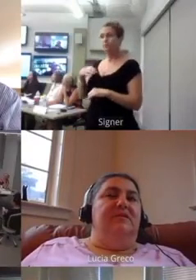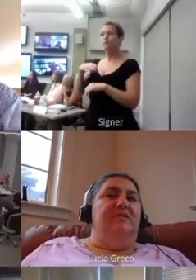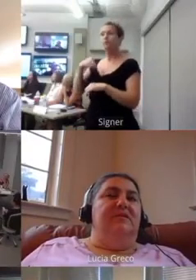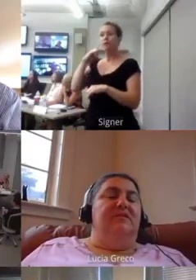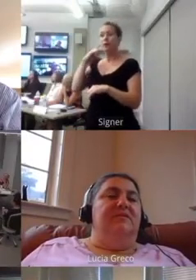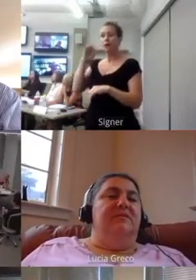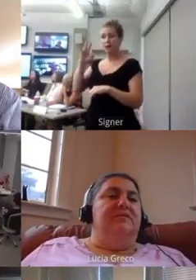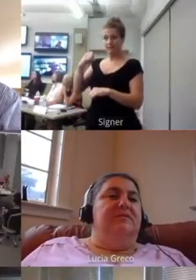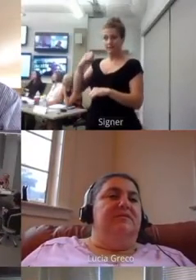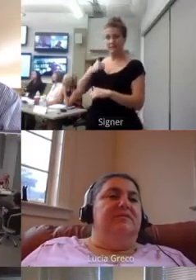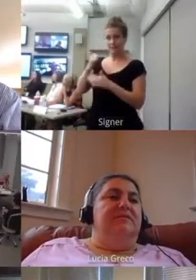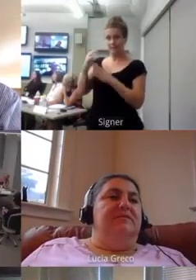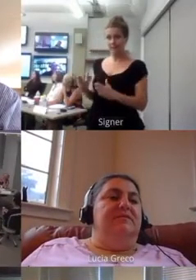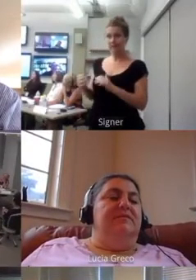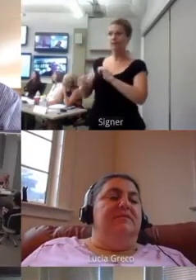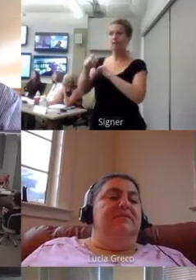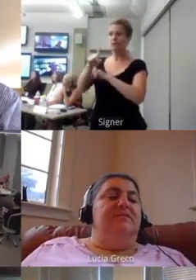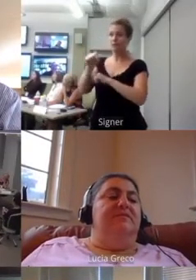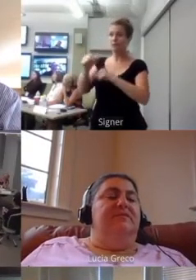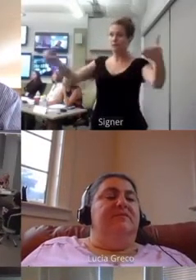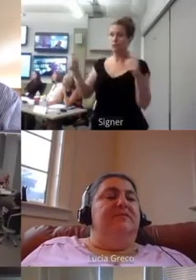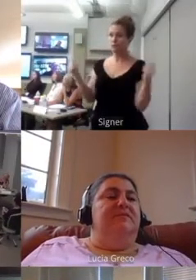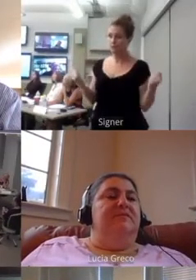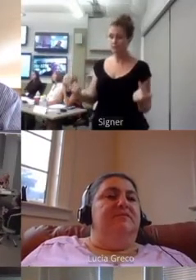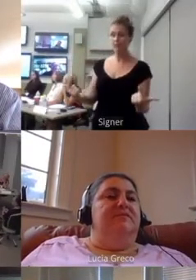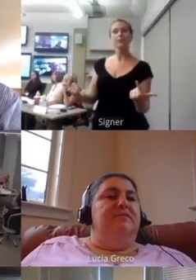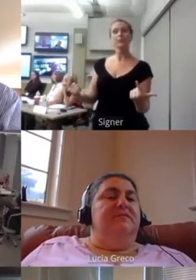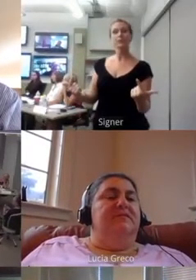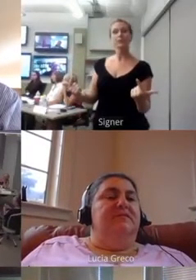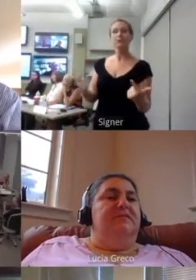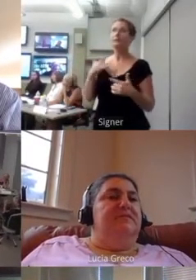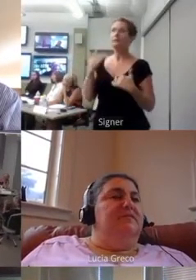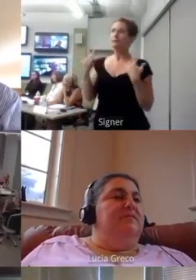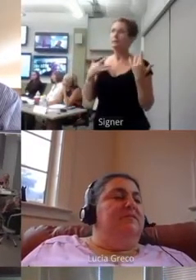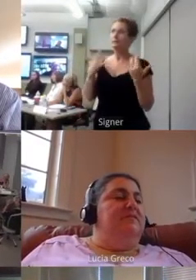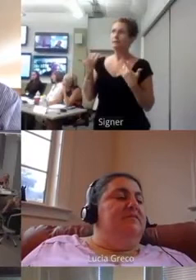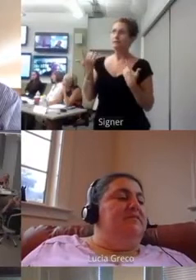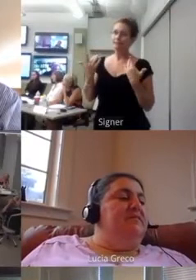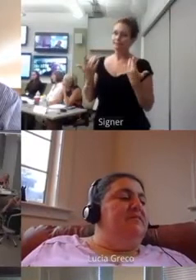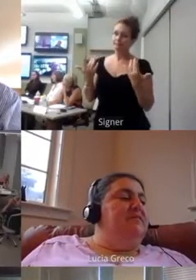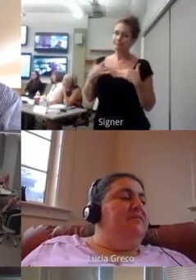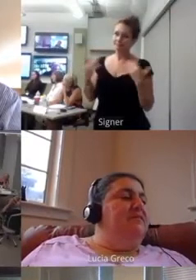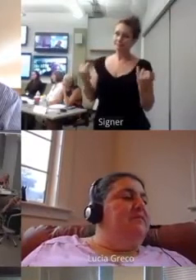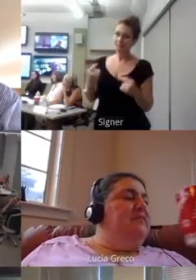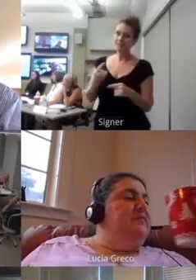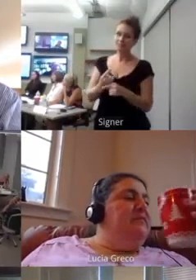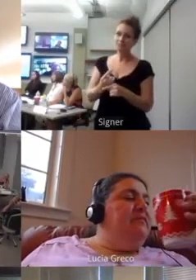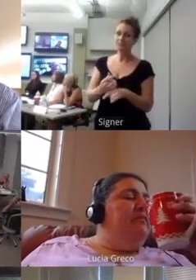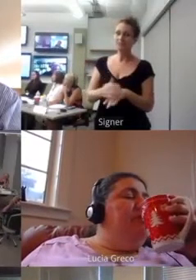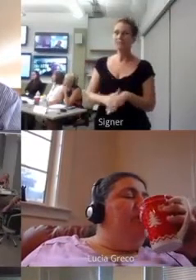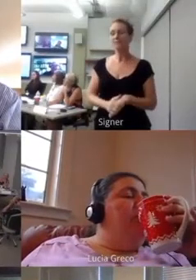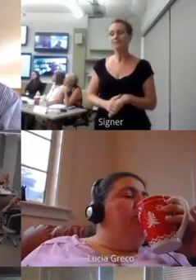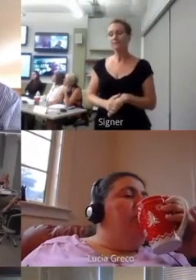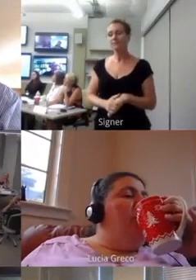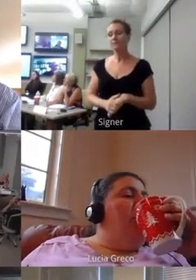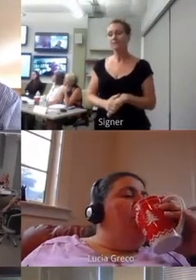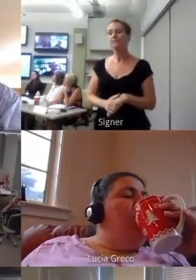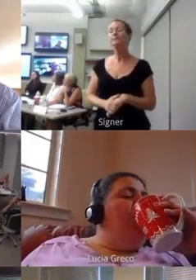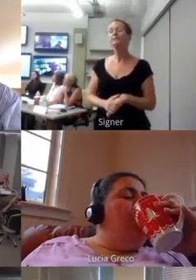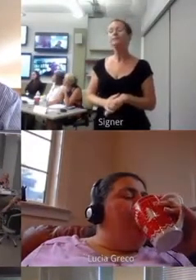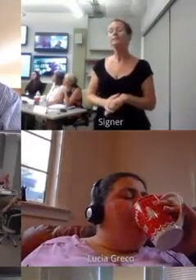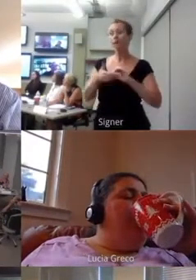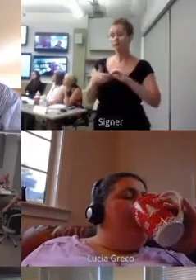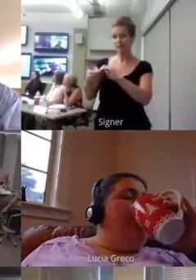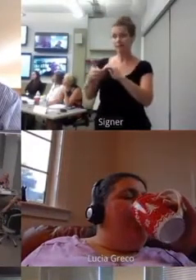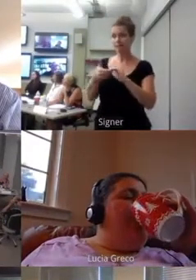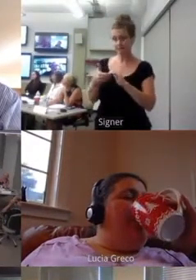to welcome everyone. This is quite an exciting event. The Alliance, as David said, is a consortium of